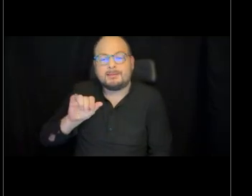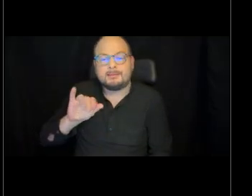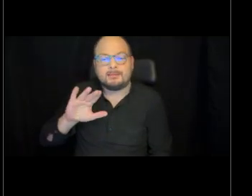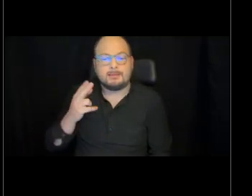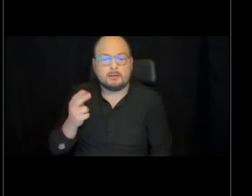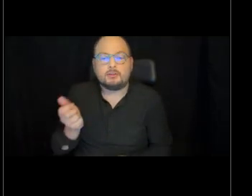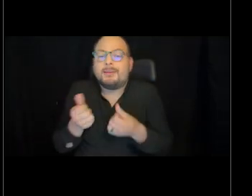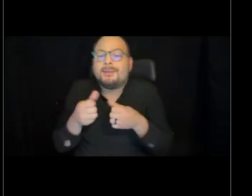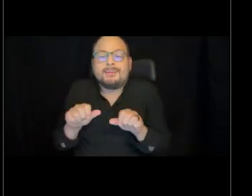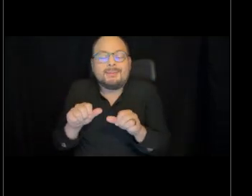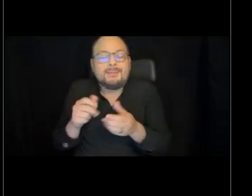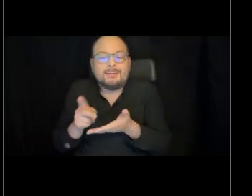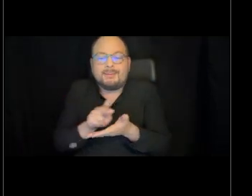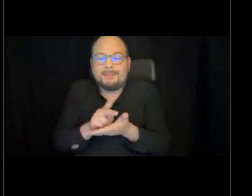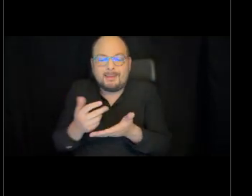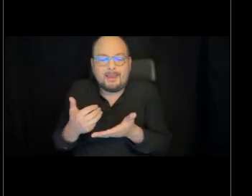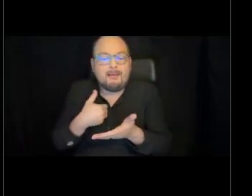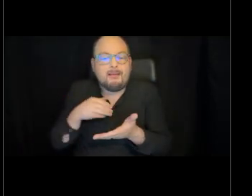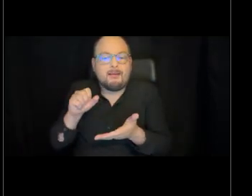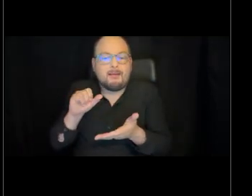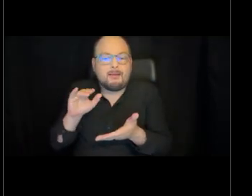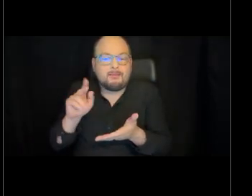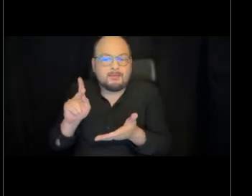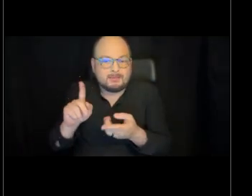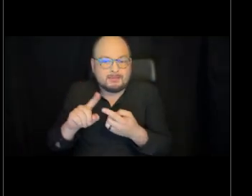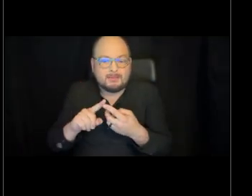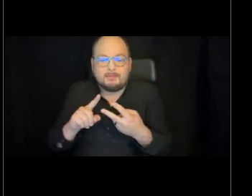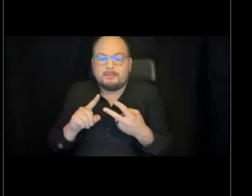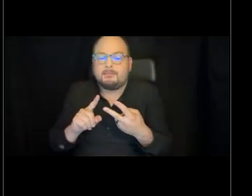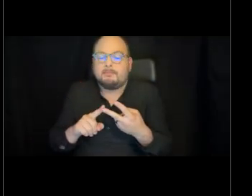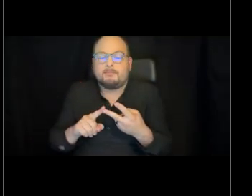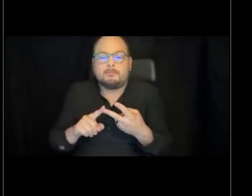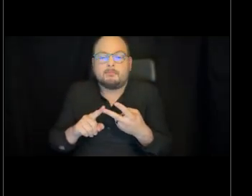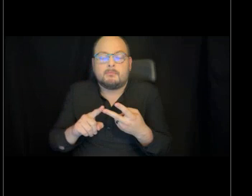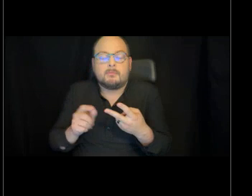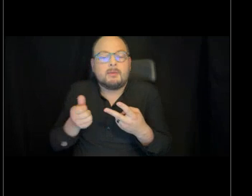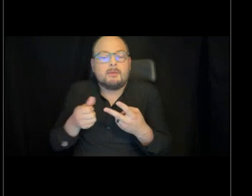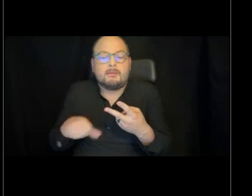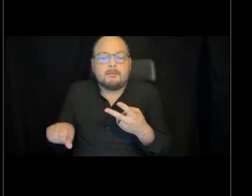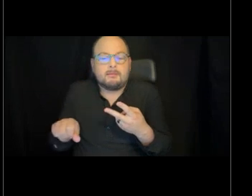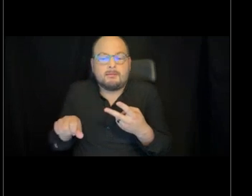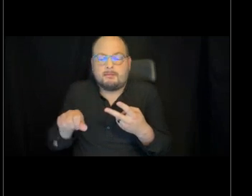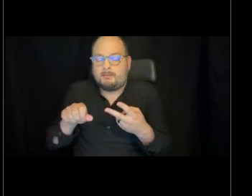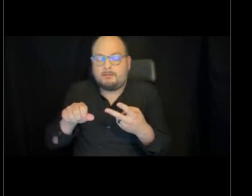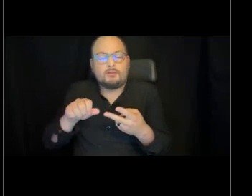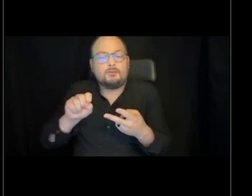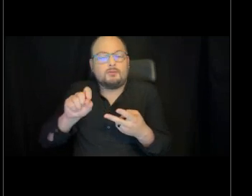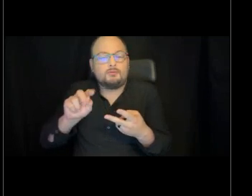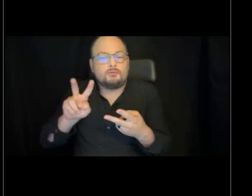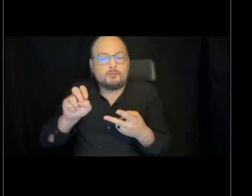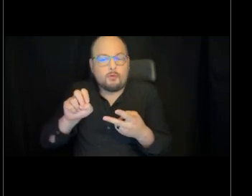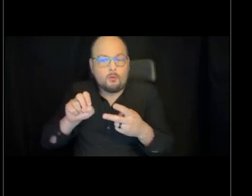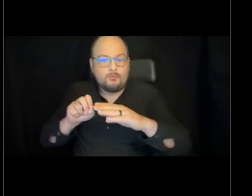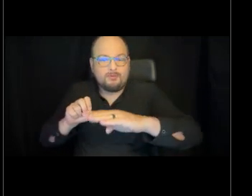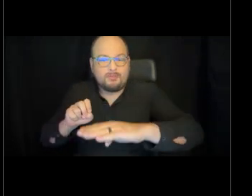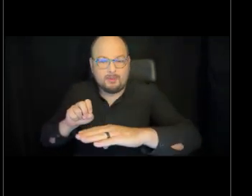or cooktop at its base. This turning diameter provides